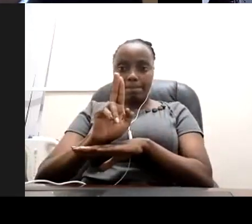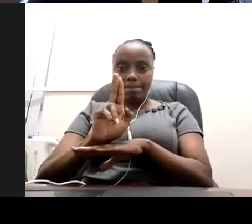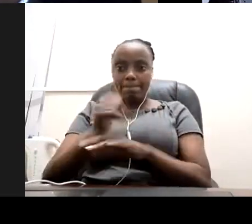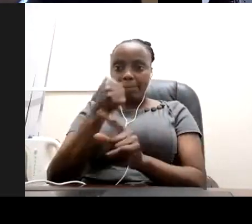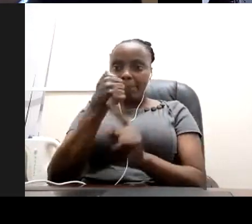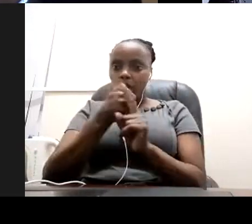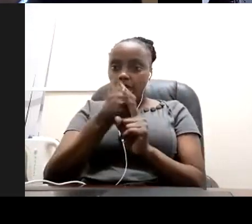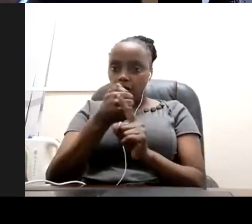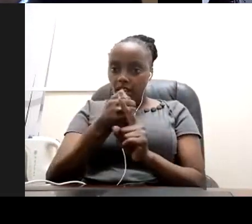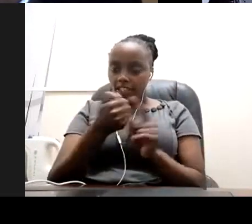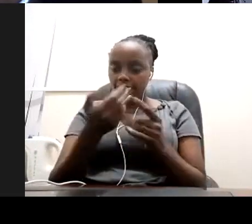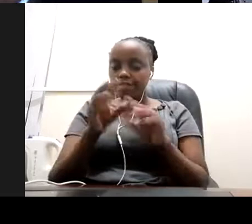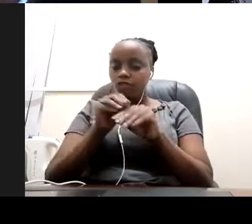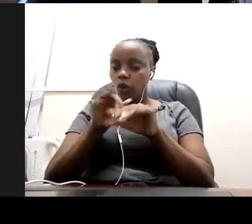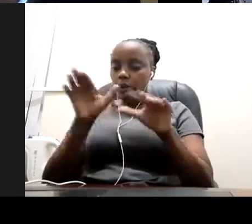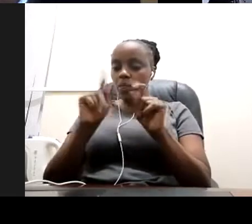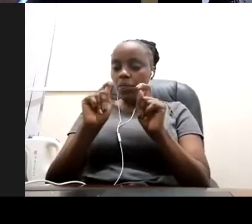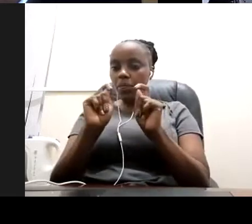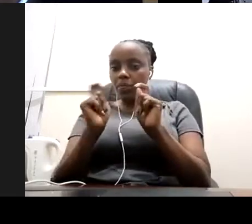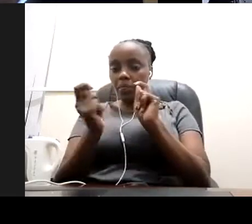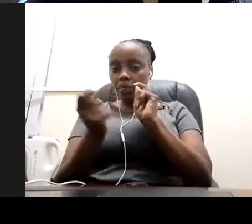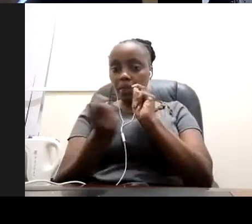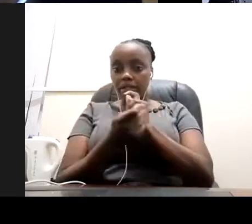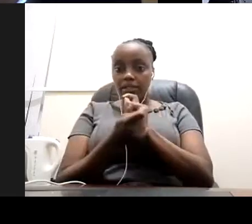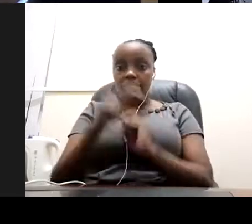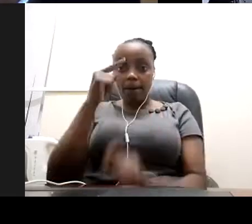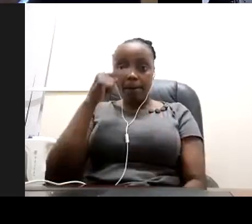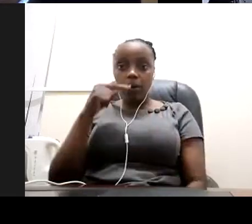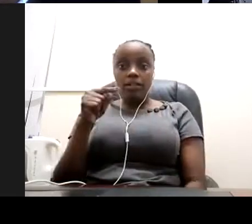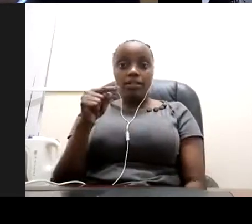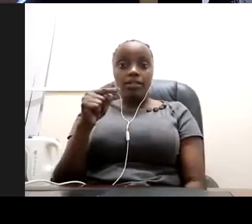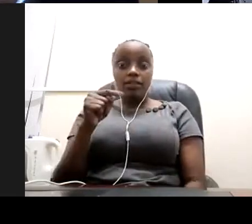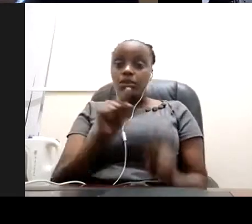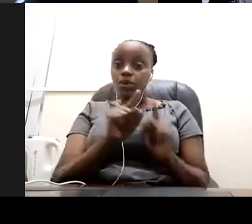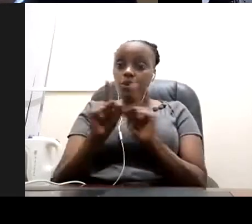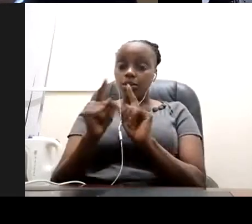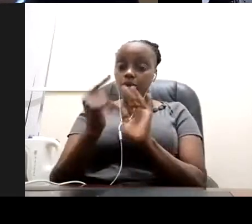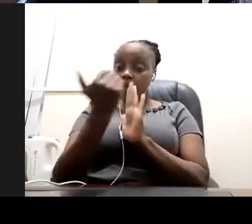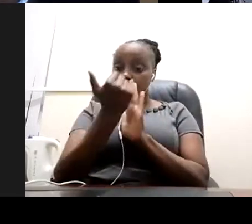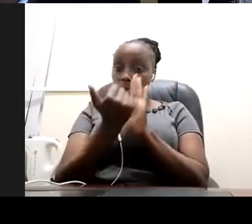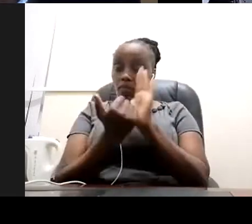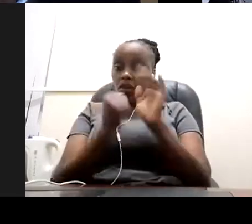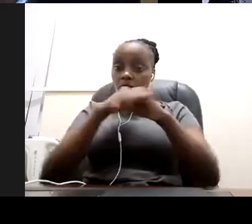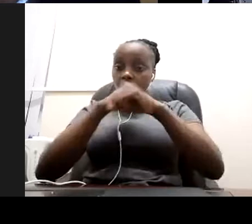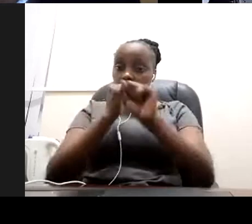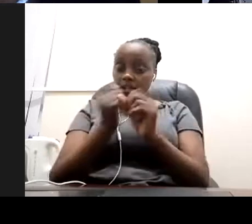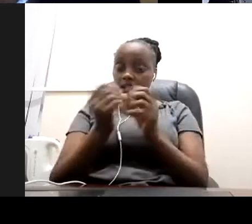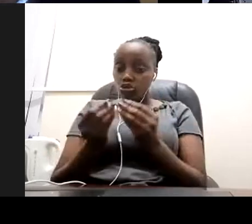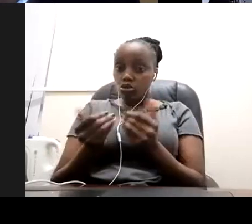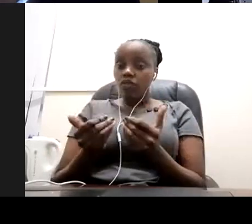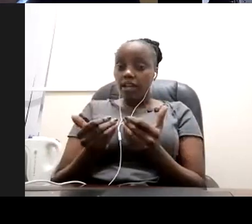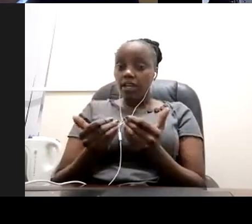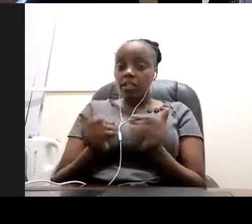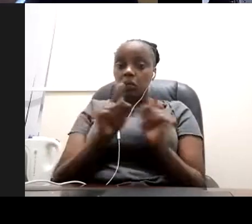advocacy, for influencing and changing policies, but also in program design, in interventions,